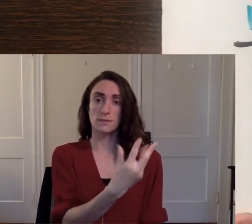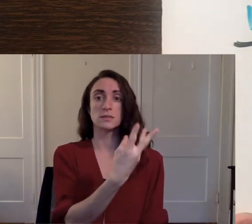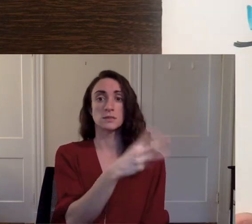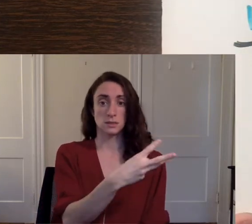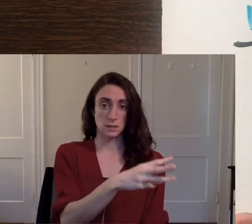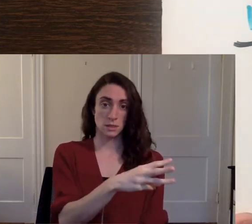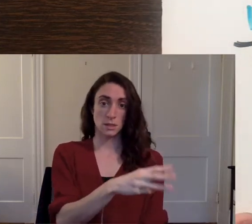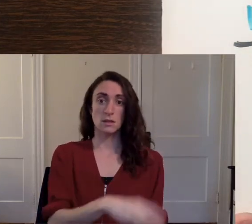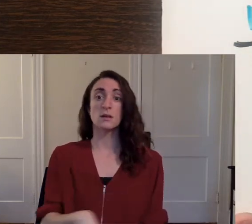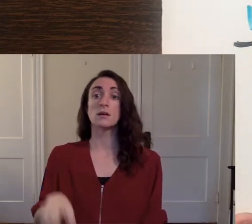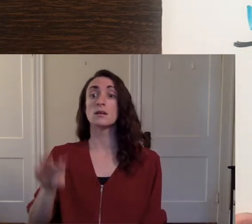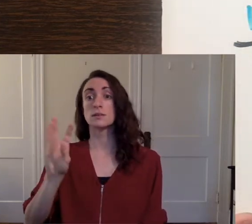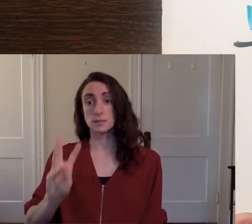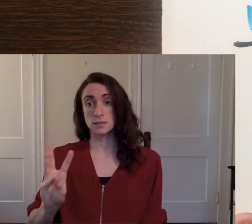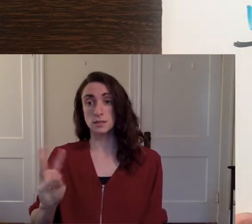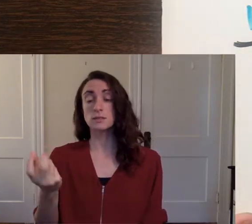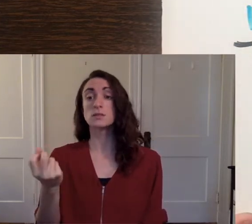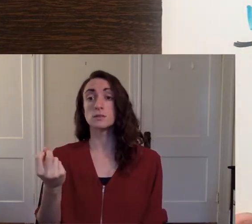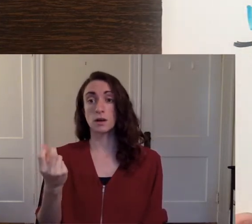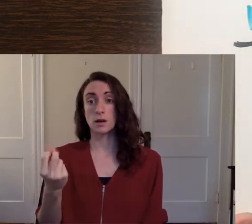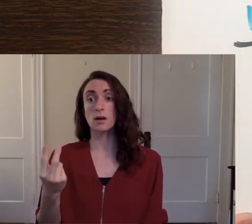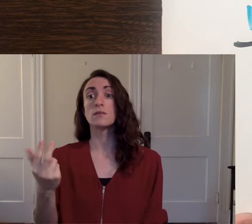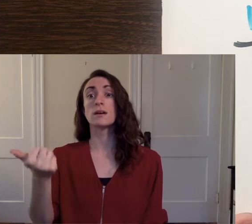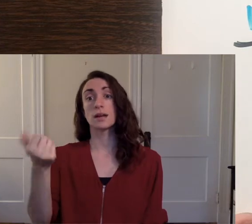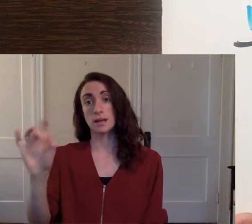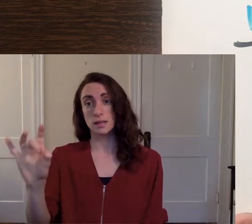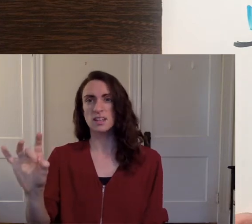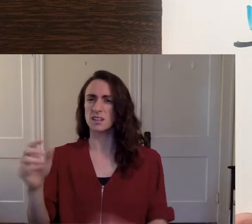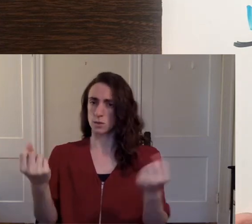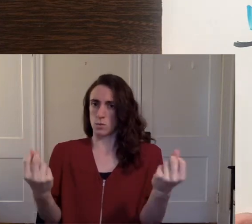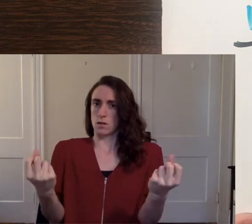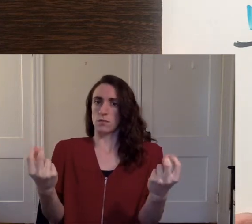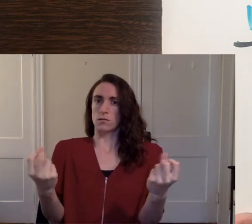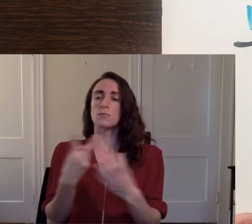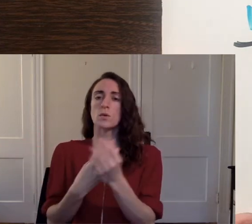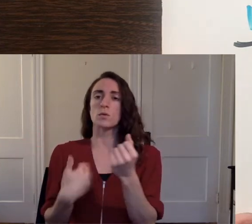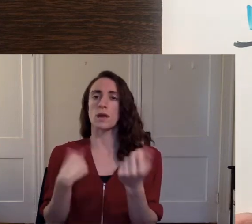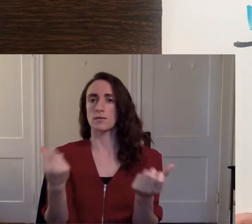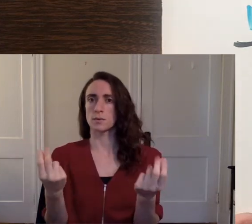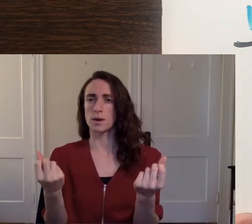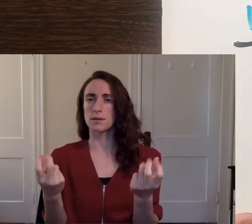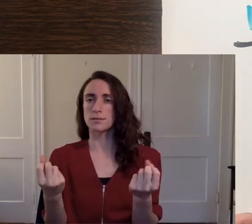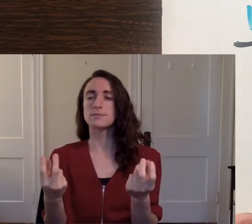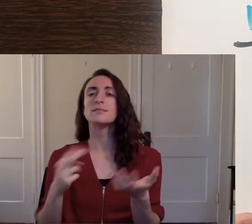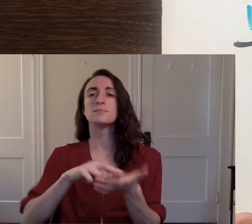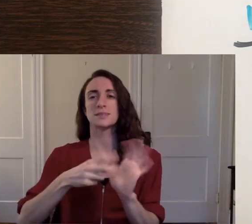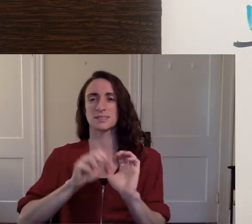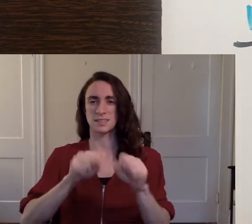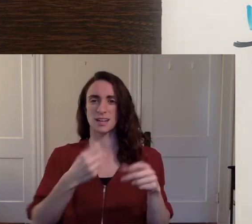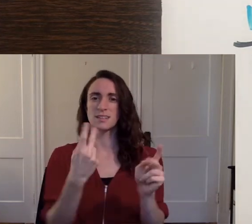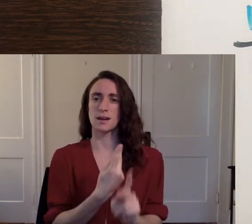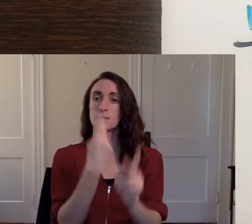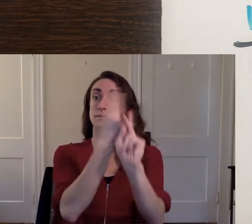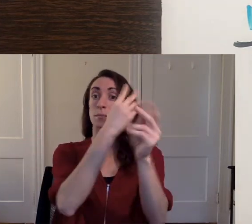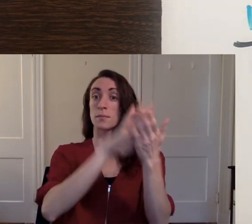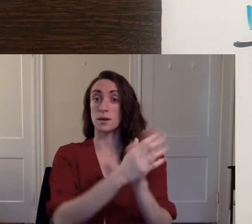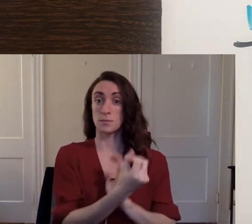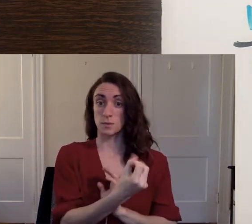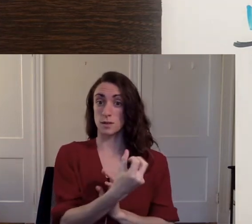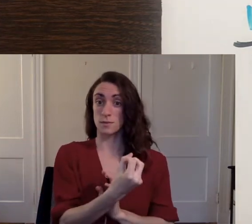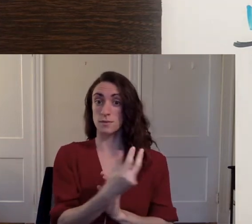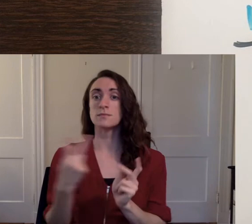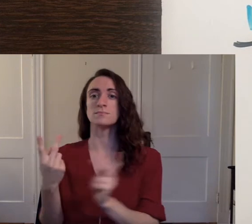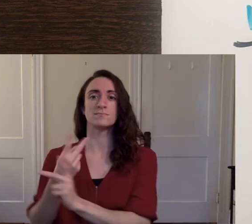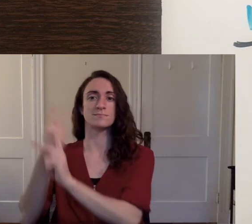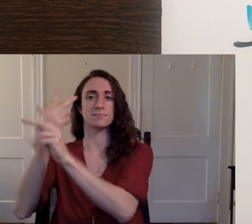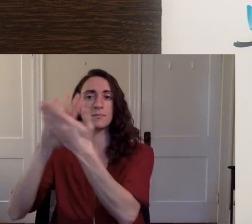look back to a previous video that I've made. But for now, we can just think about the multiples of 4 and 6. 4, 8, 12, 6, 12. We